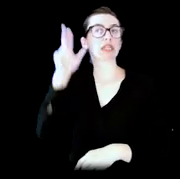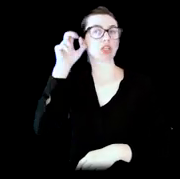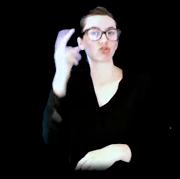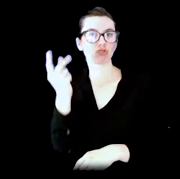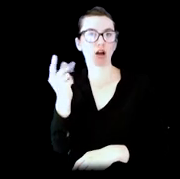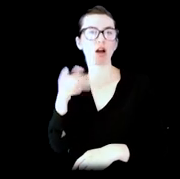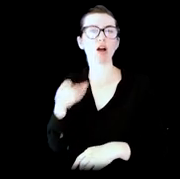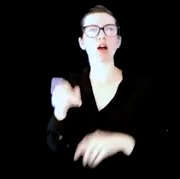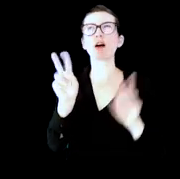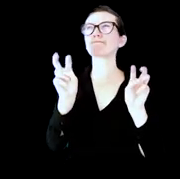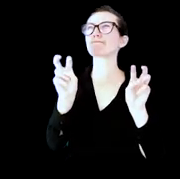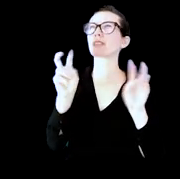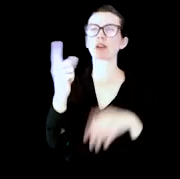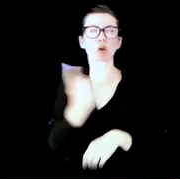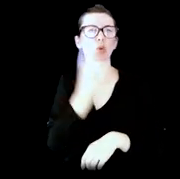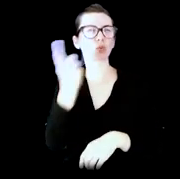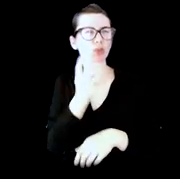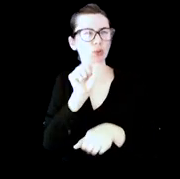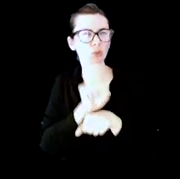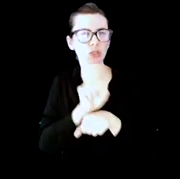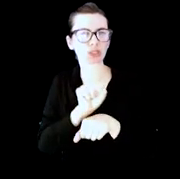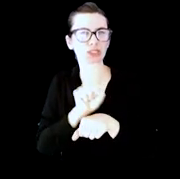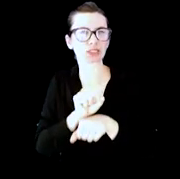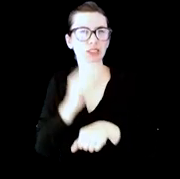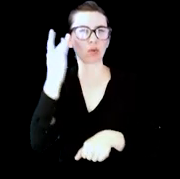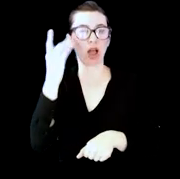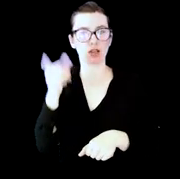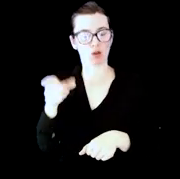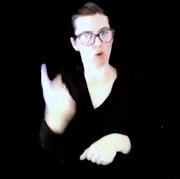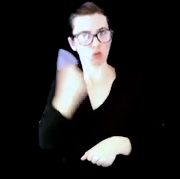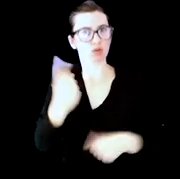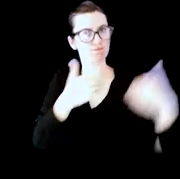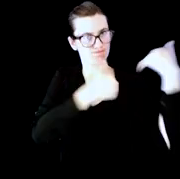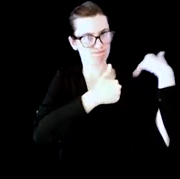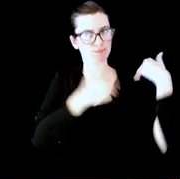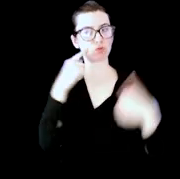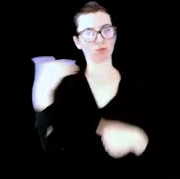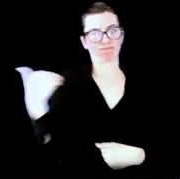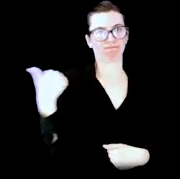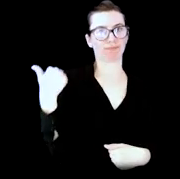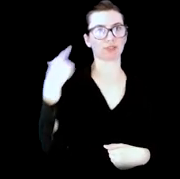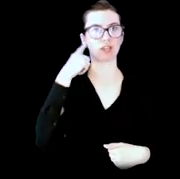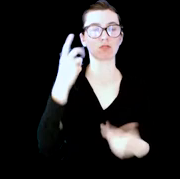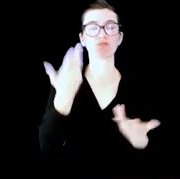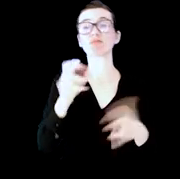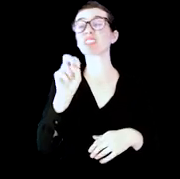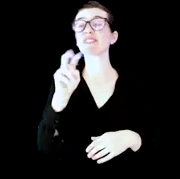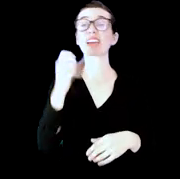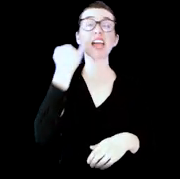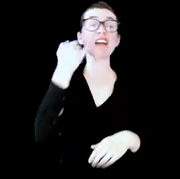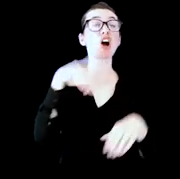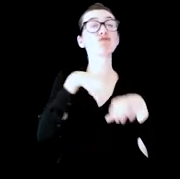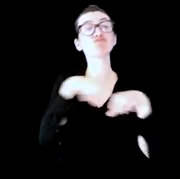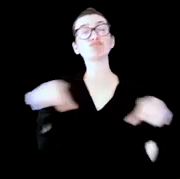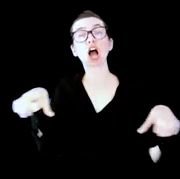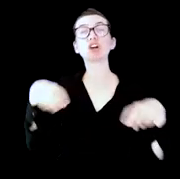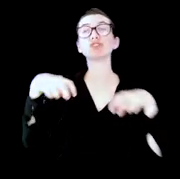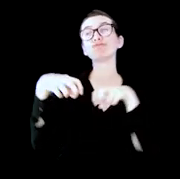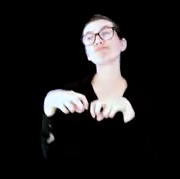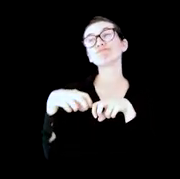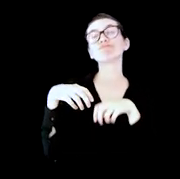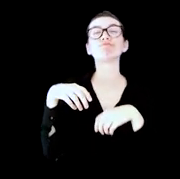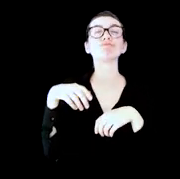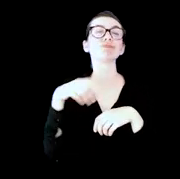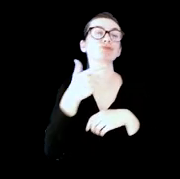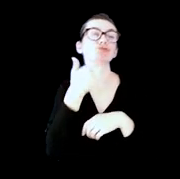always working because she always has to alert me to sound. So even if we're sitting home snuggling on the couch watching TV and the doorbell